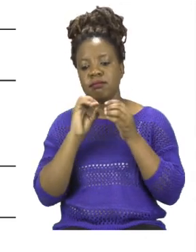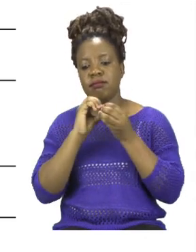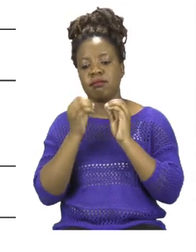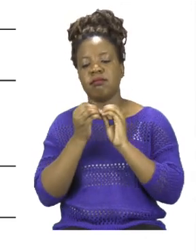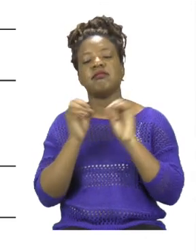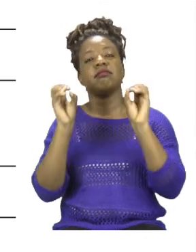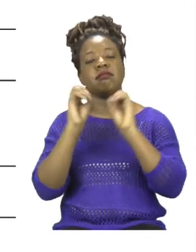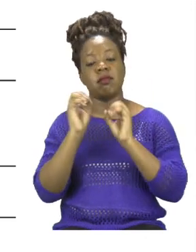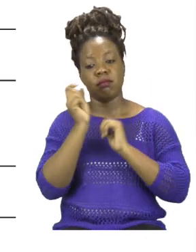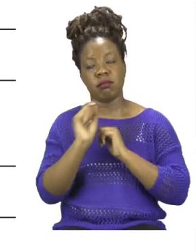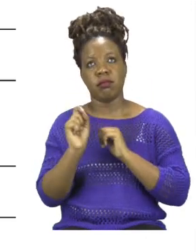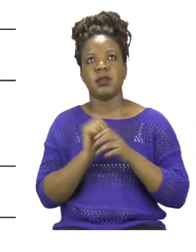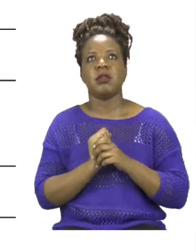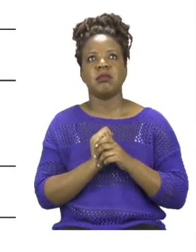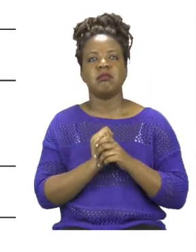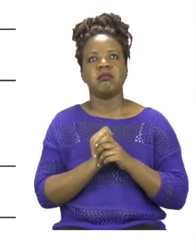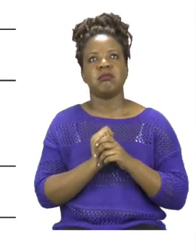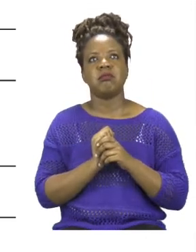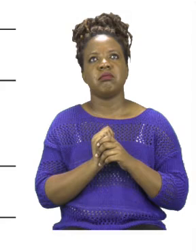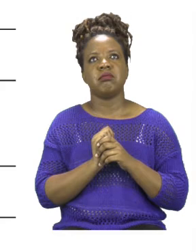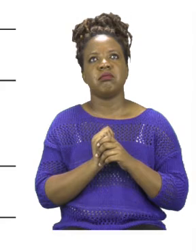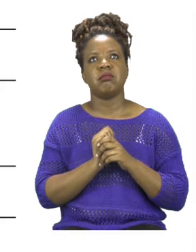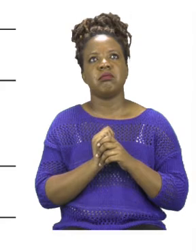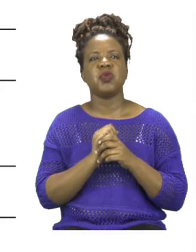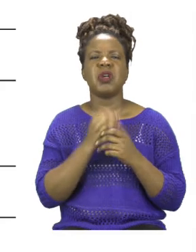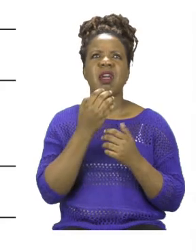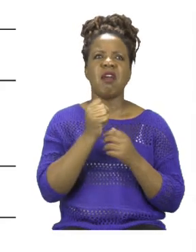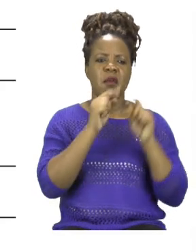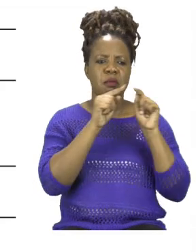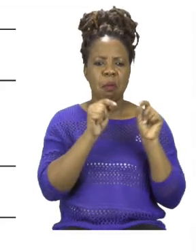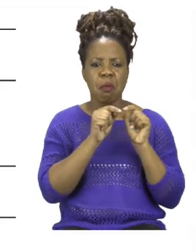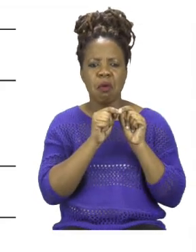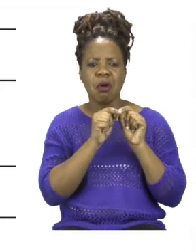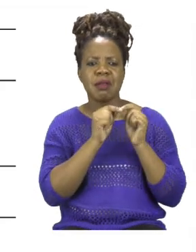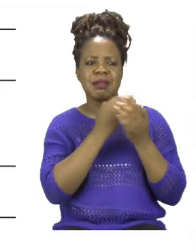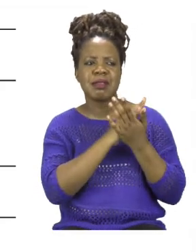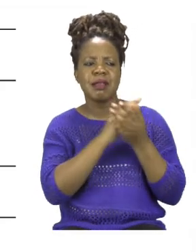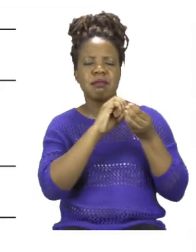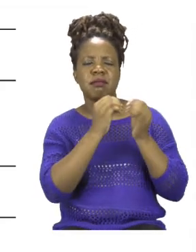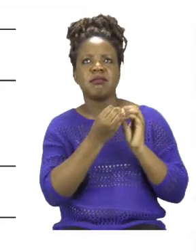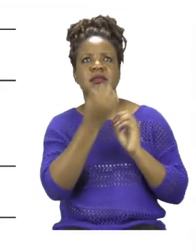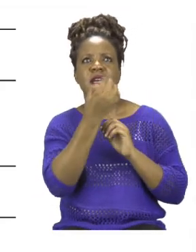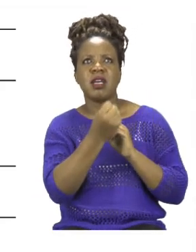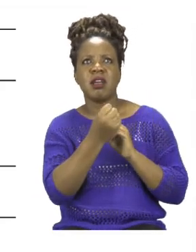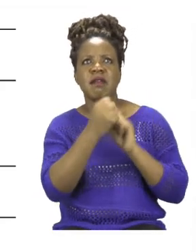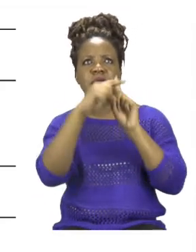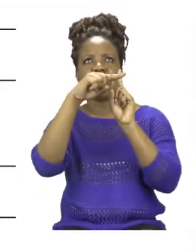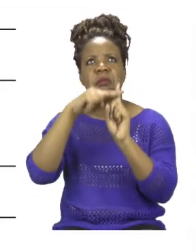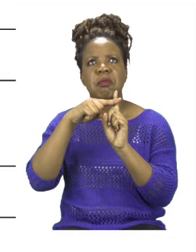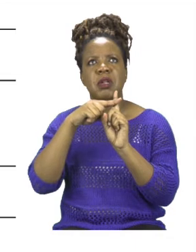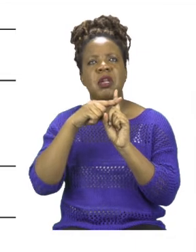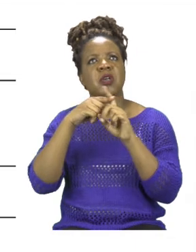and then we have plus or minus something on an arrow. We need to follow that instruction in order for us